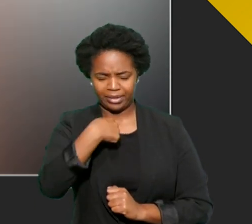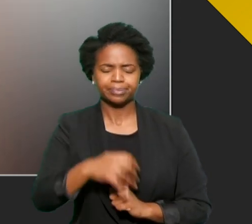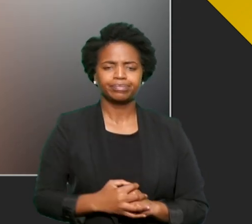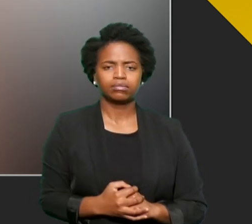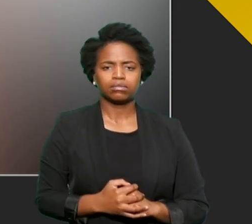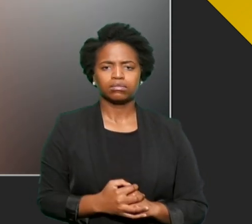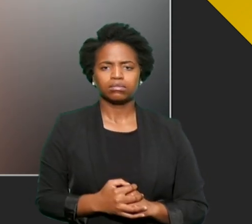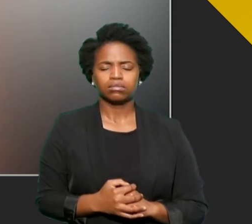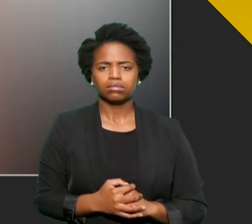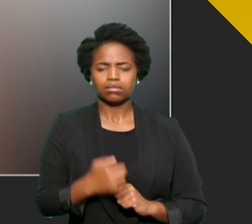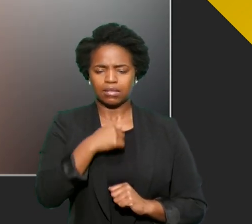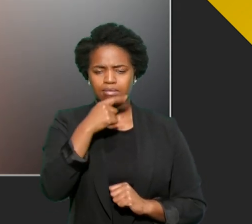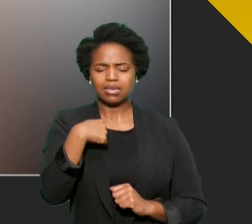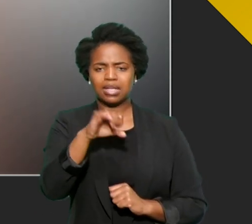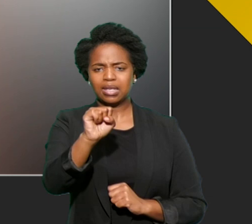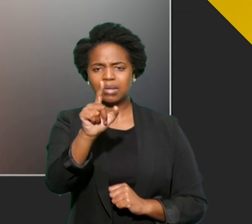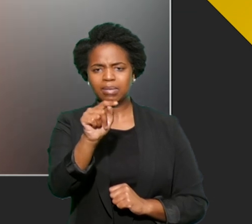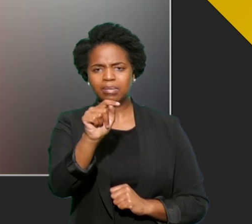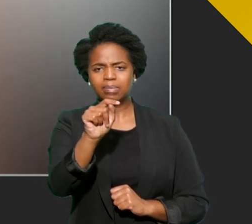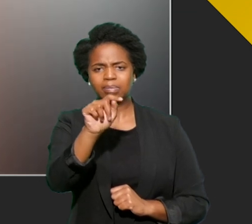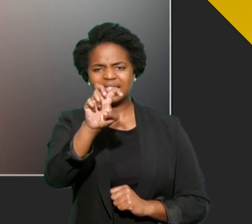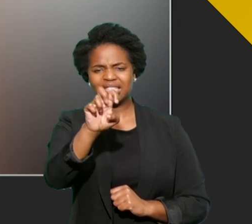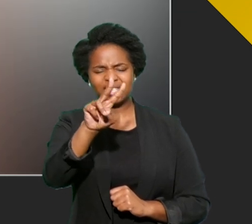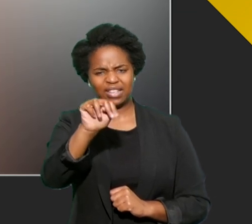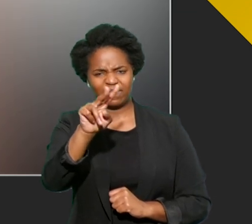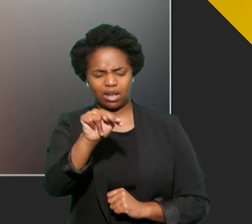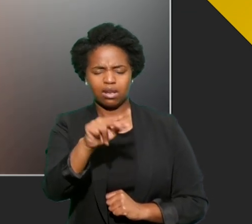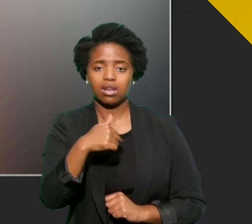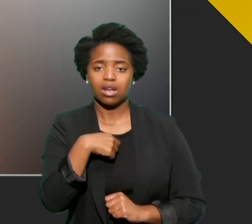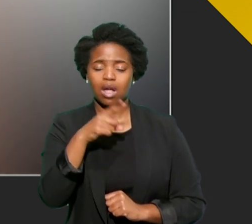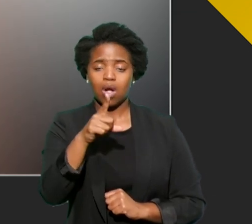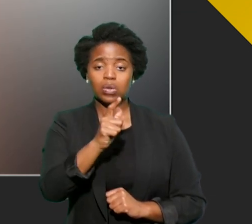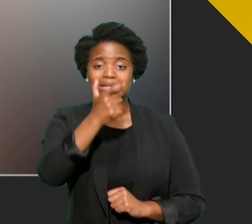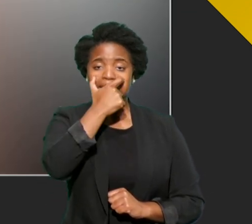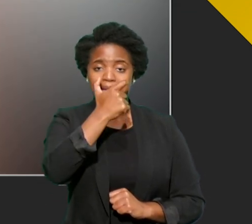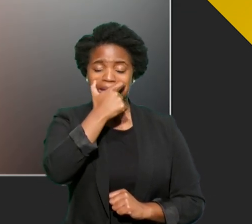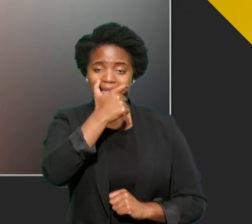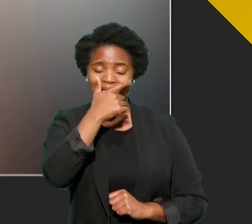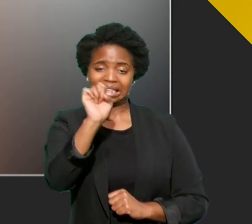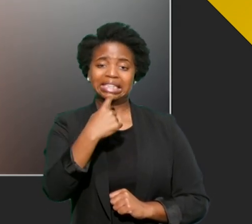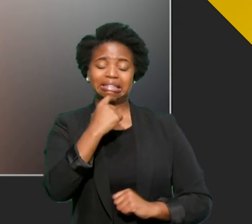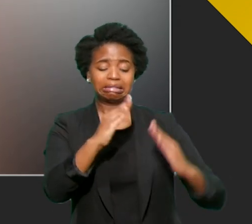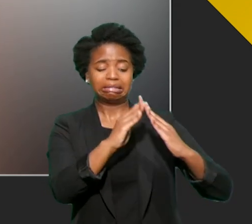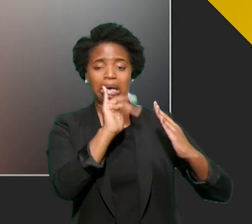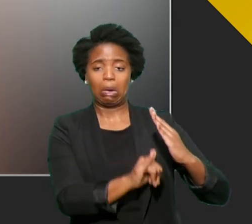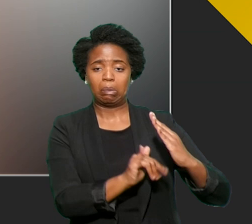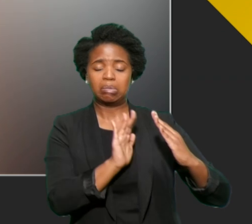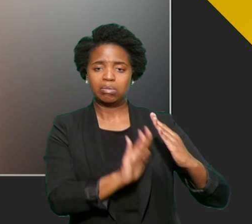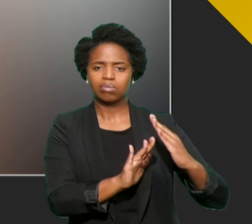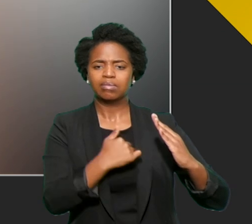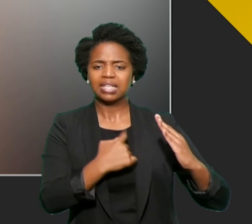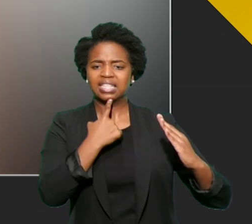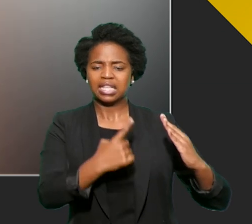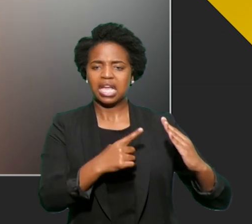Birch. And while you are currently under lockdown, Mr. Cyril Ramaphosa, your opponent, is rolling out